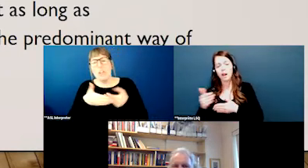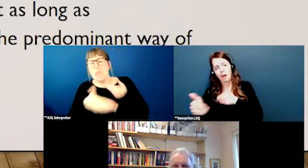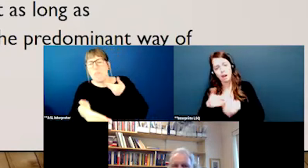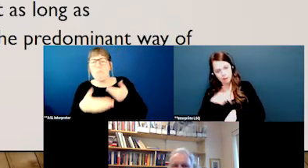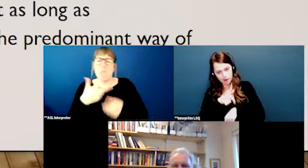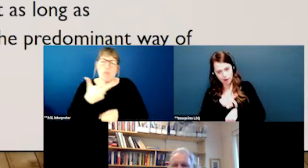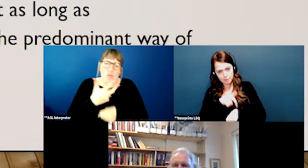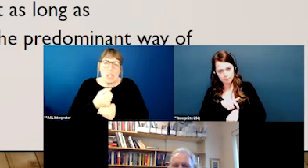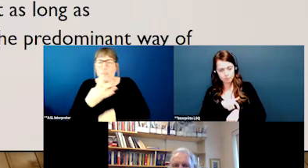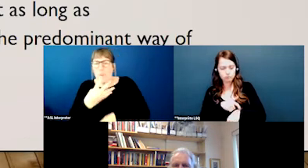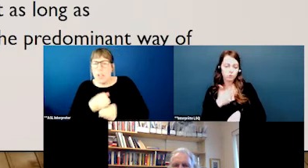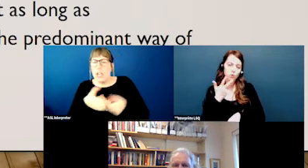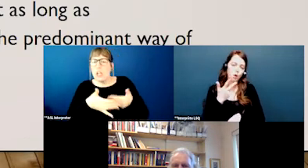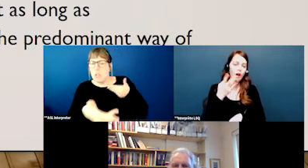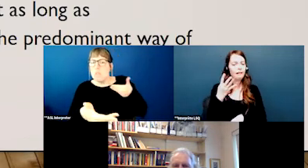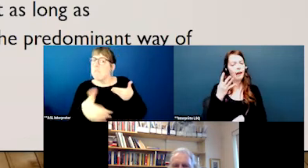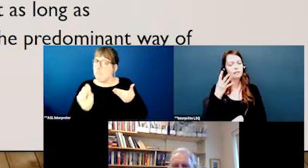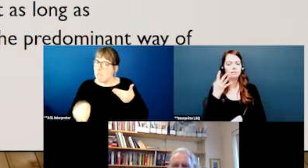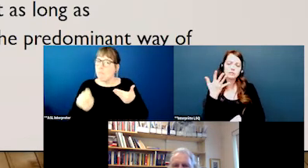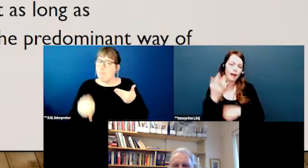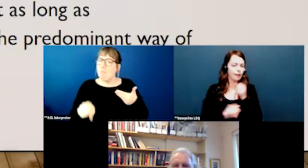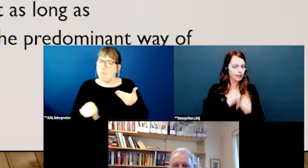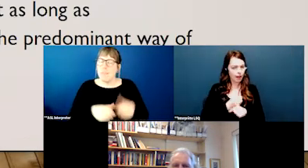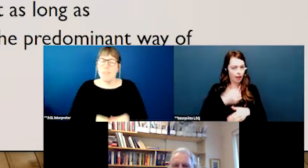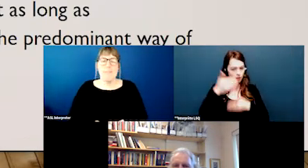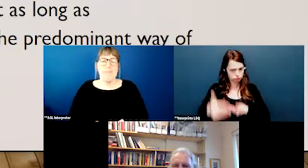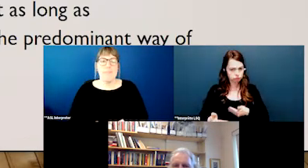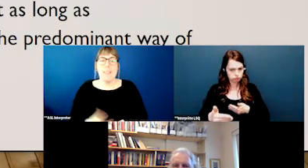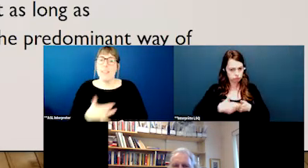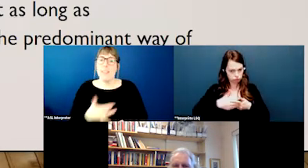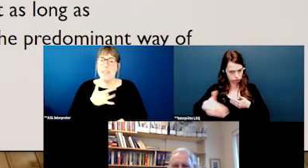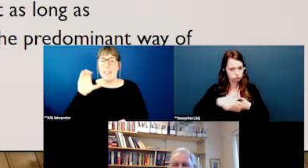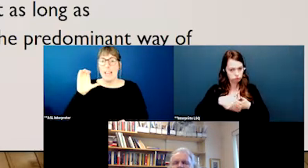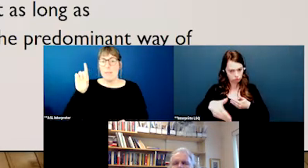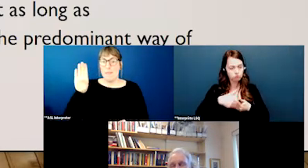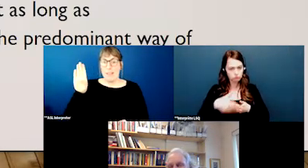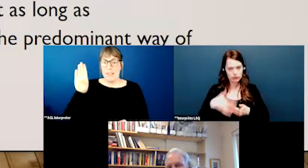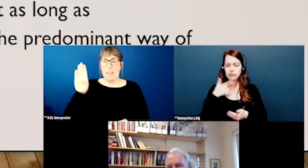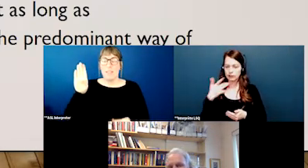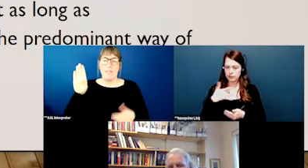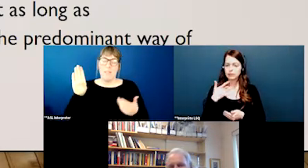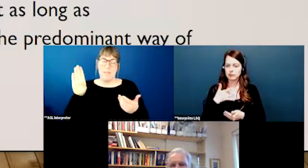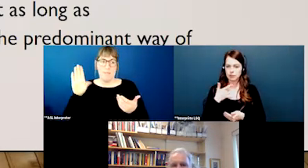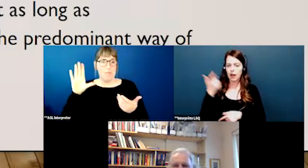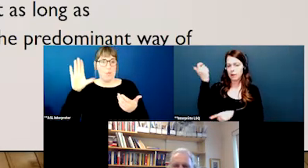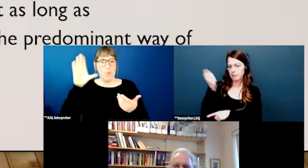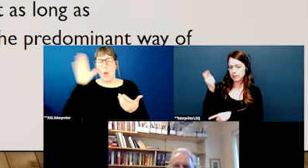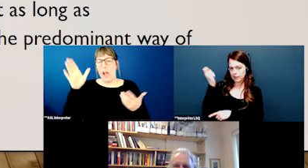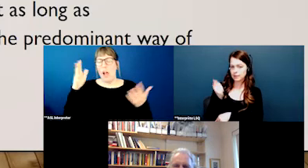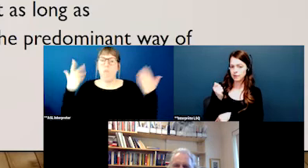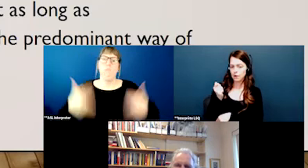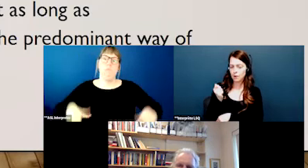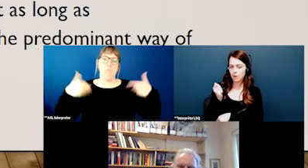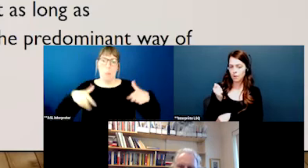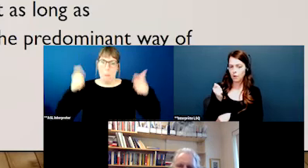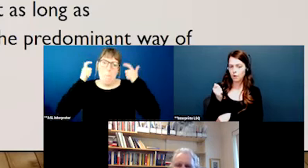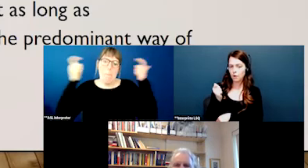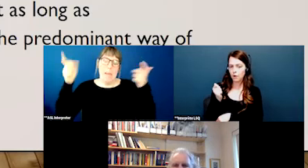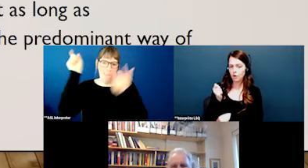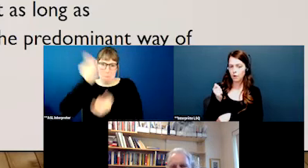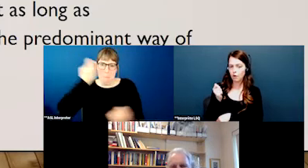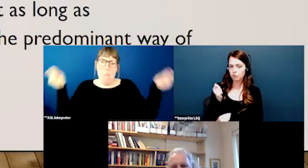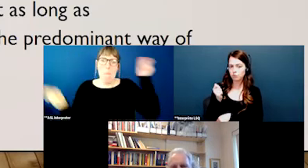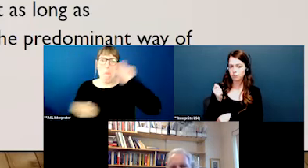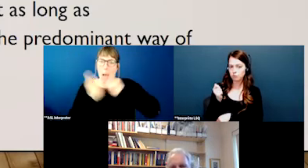years out, it's not likely that the Canada Disability Benefit is going to be a revolutionary or a radical change to the way